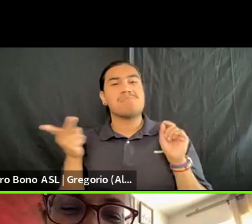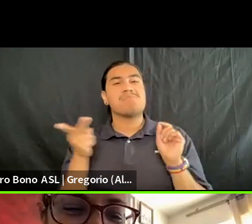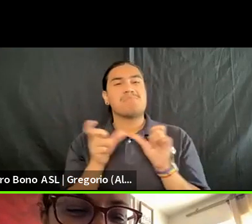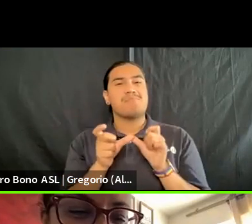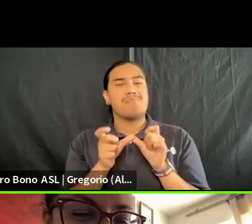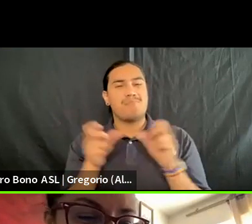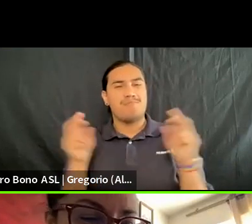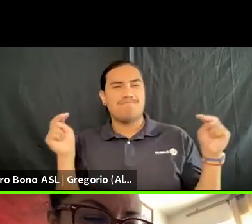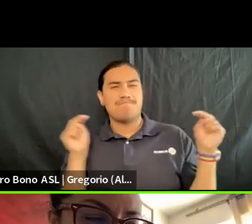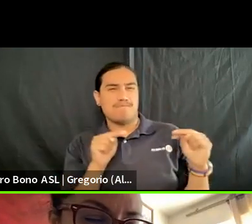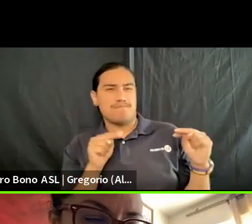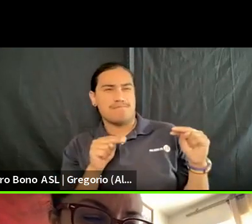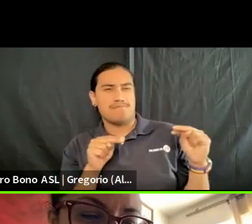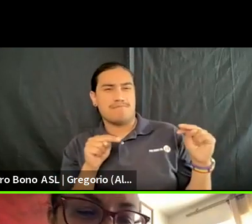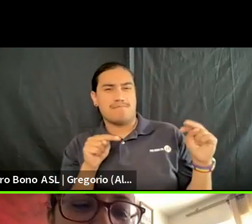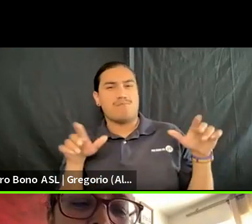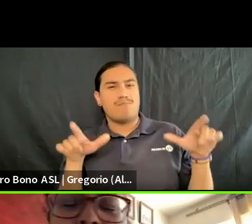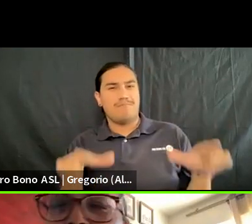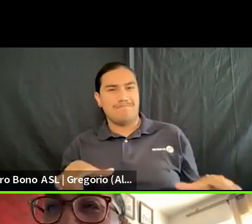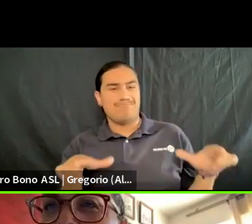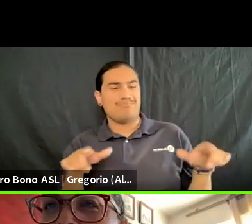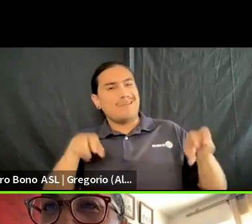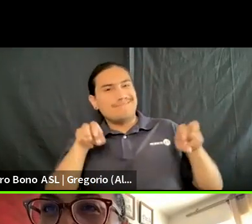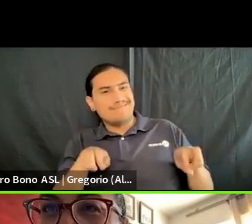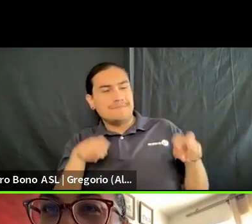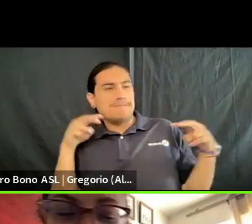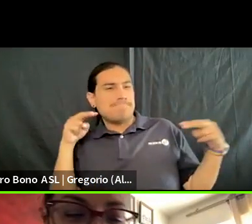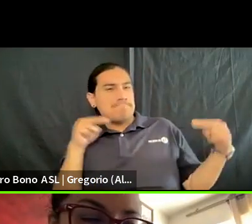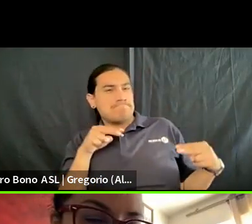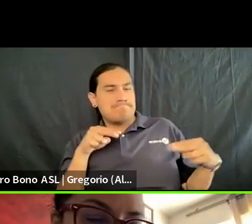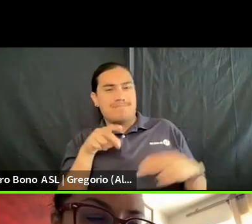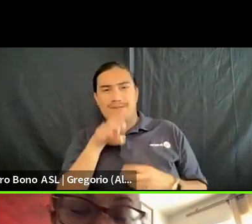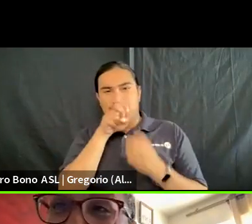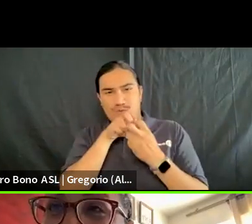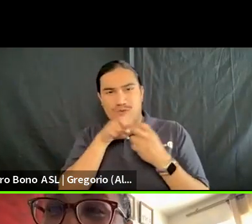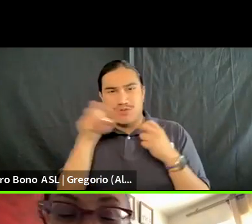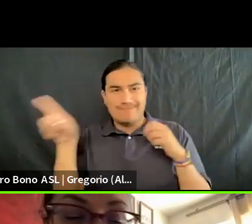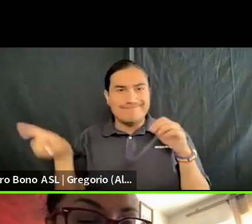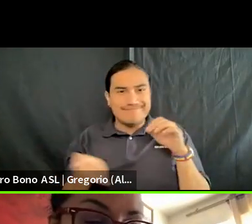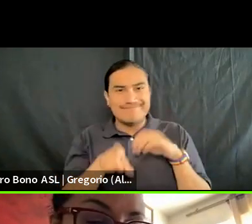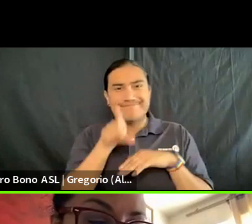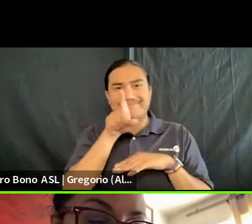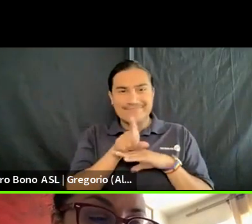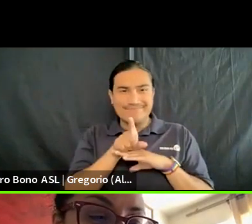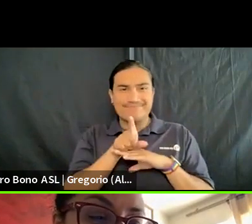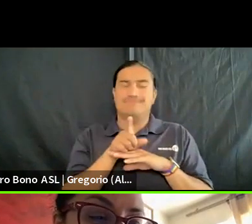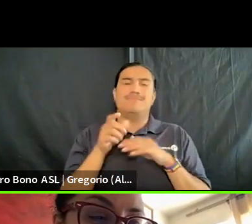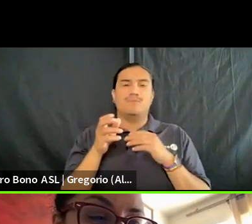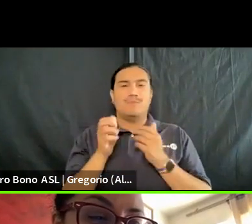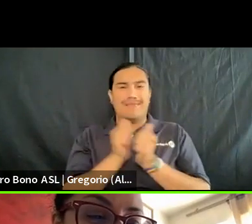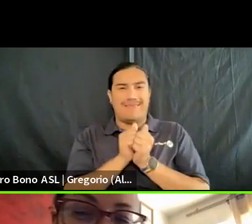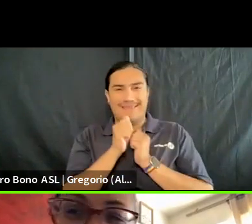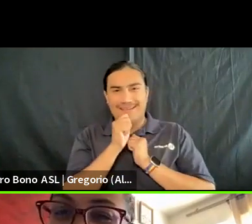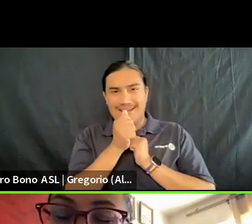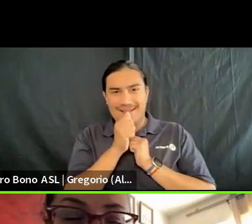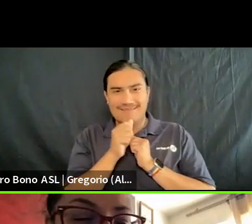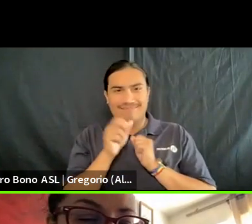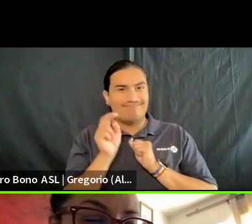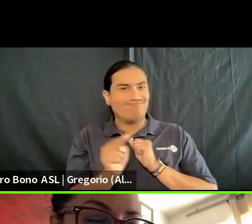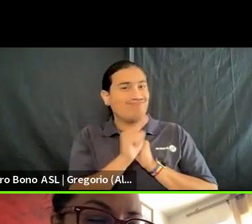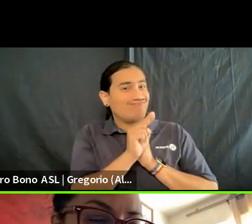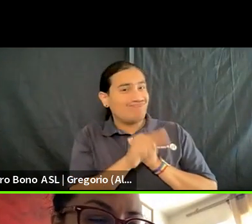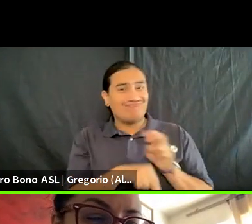They continue staring at each other while a squirrel comes in between them, holding a nut. The squirrel stares at them